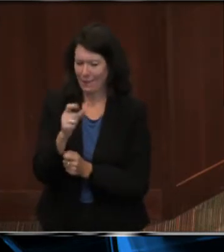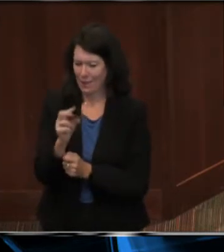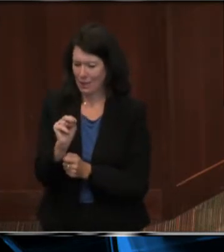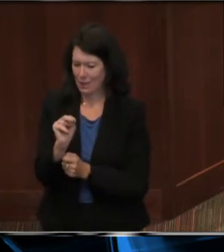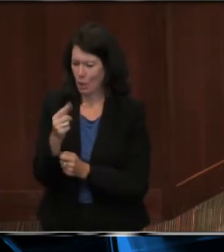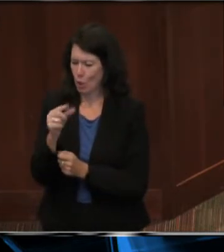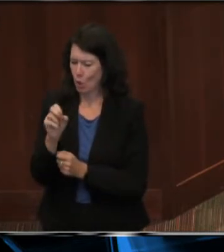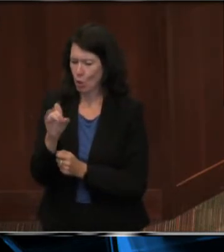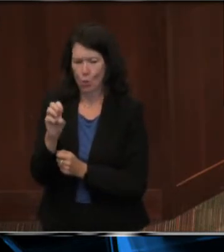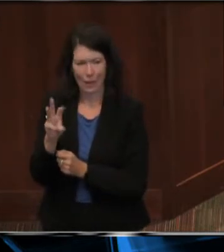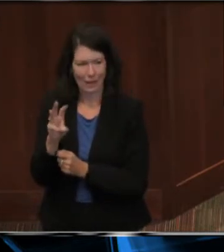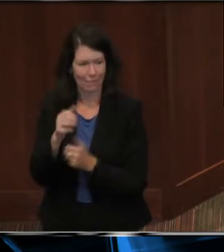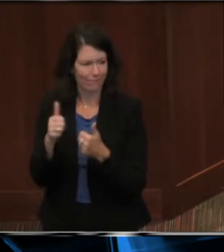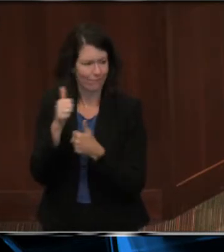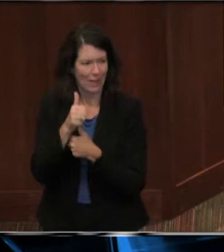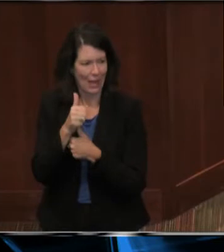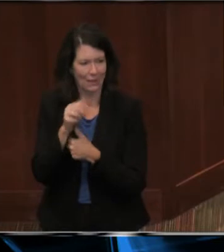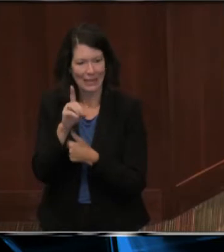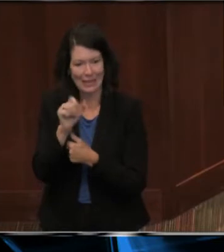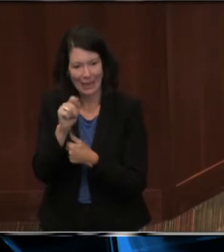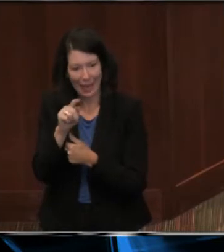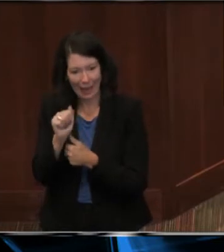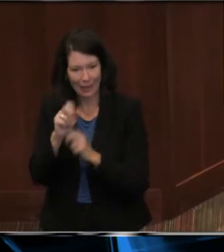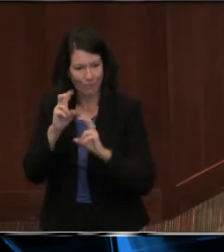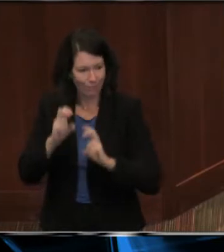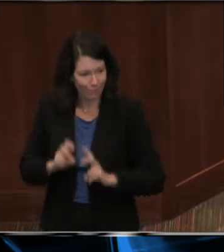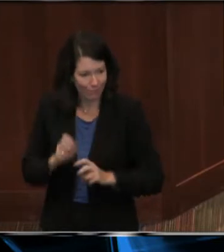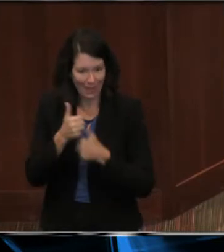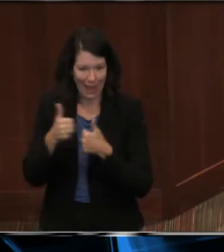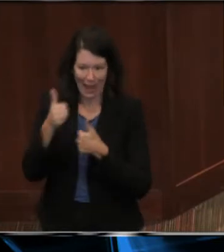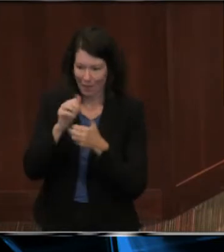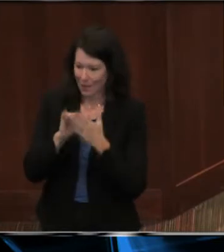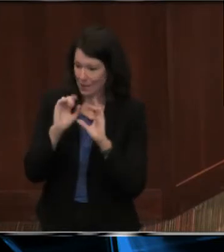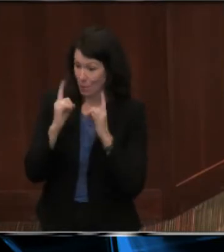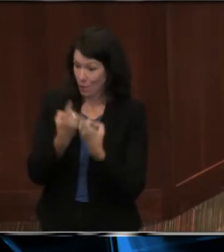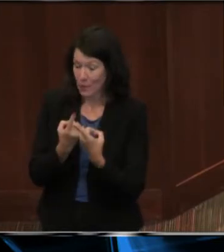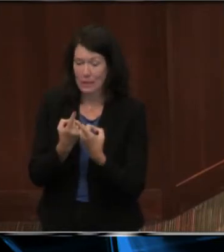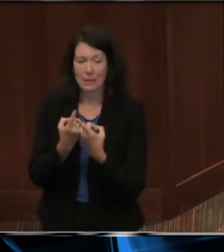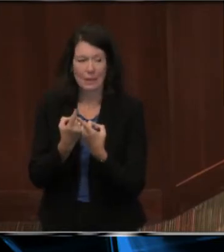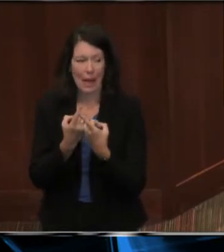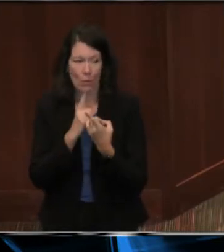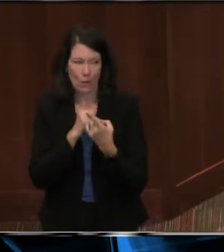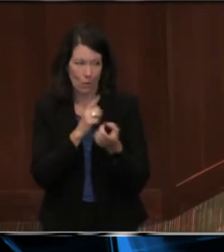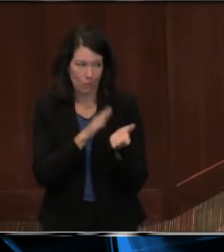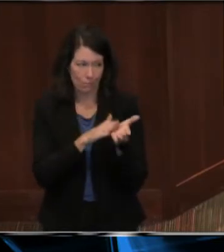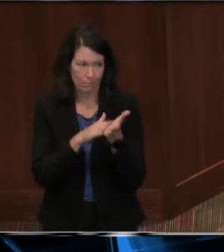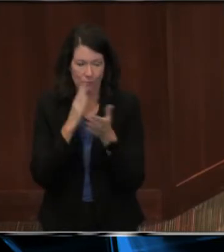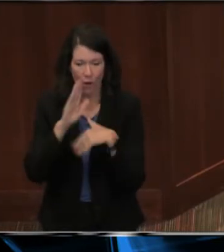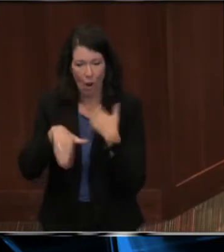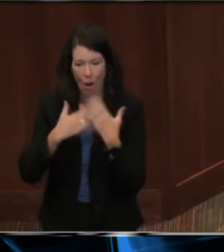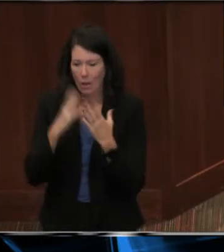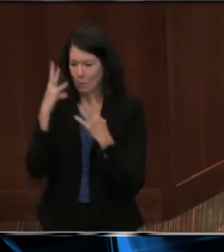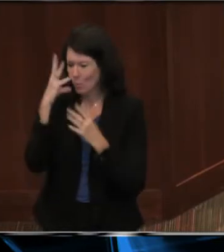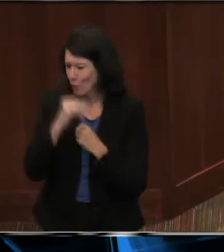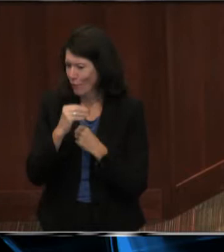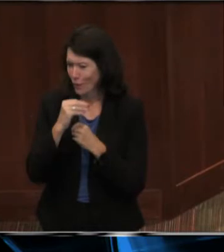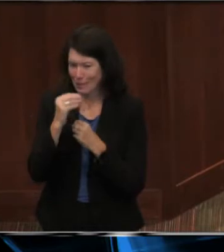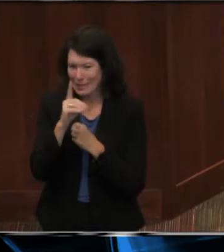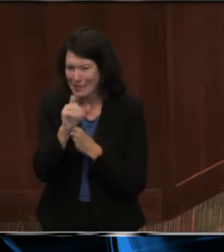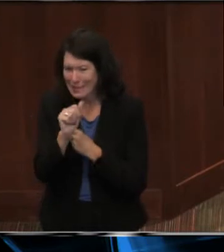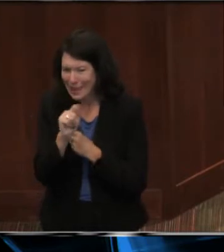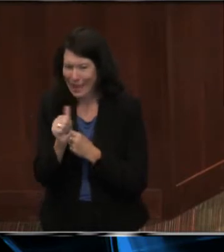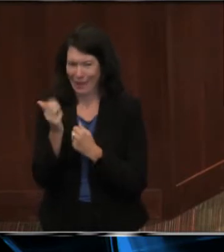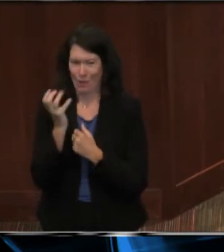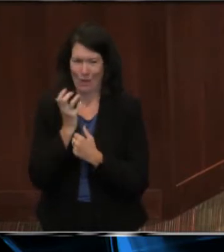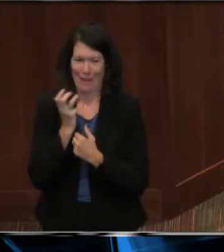is head of our data and analytics, and I have to just give a particular shout out for all of the beautiful data that we have that you'll get